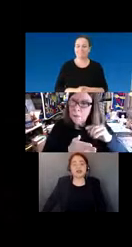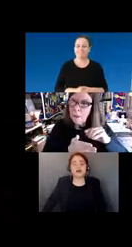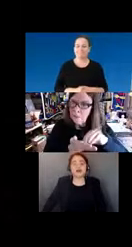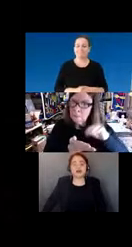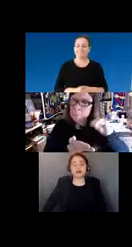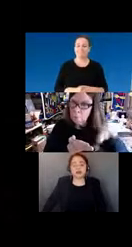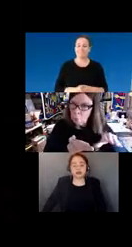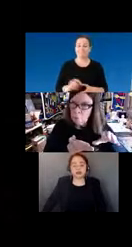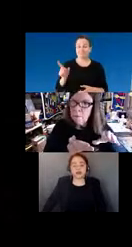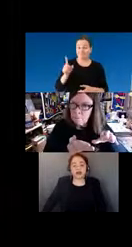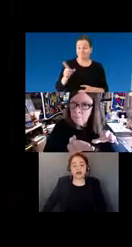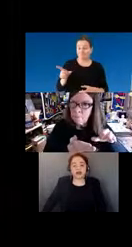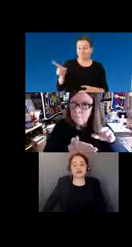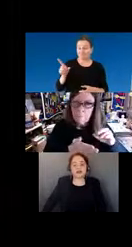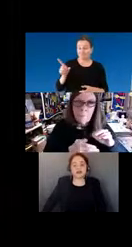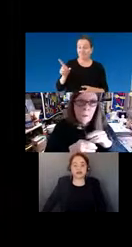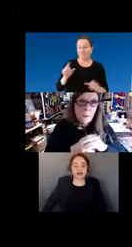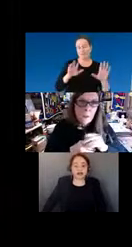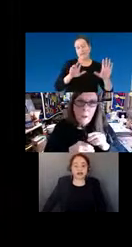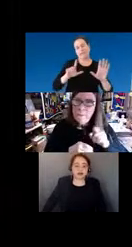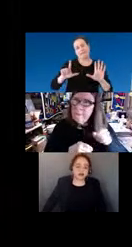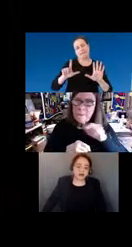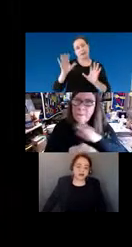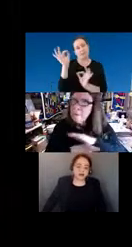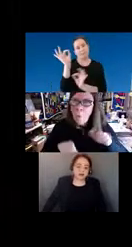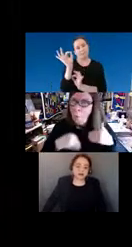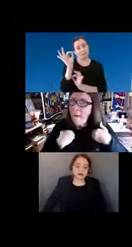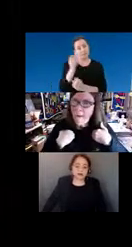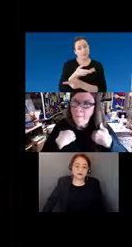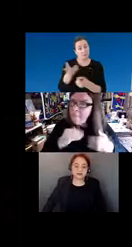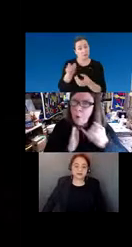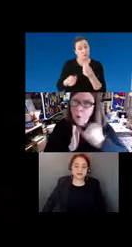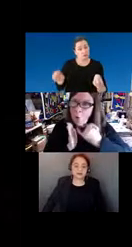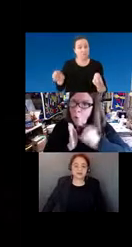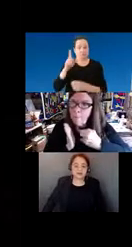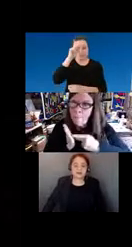97% of the student demographic is Black students.